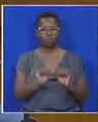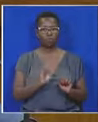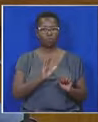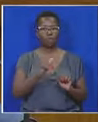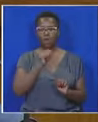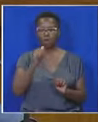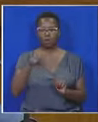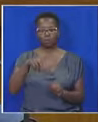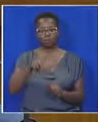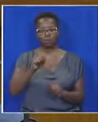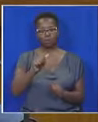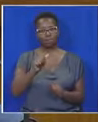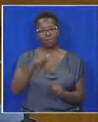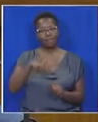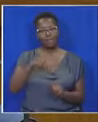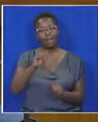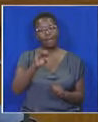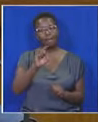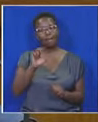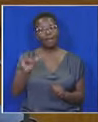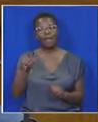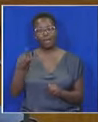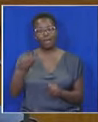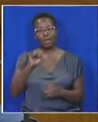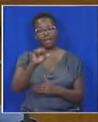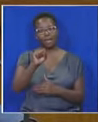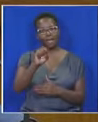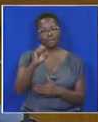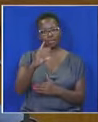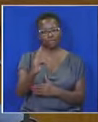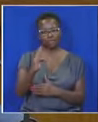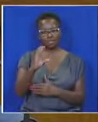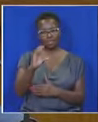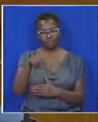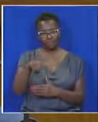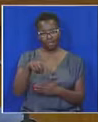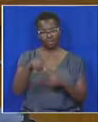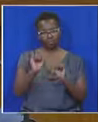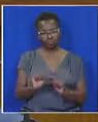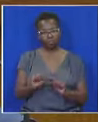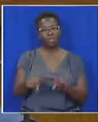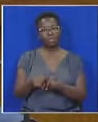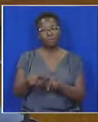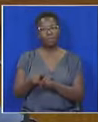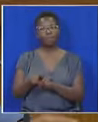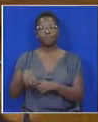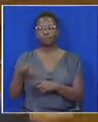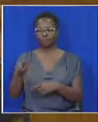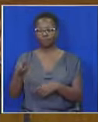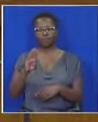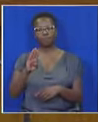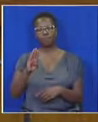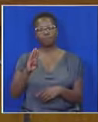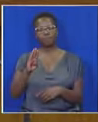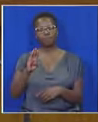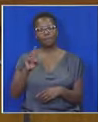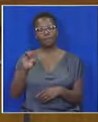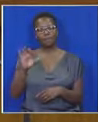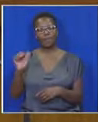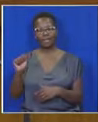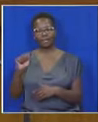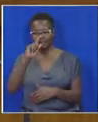Pillay, who is the Young Communist League's chairperson and Minister Ladin Zimande's chosen son. And they were afraid that Mr. Zuma